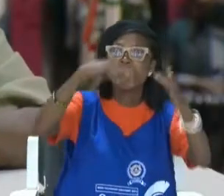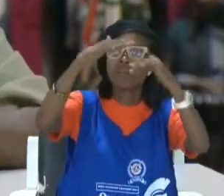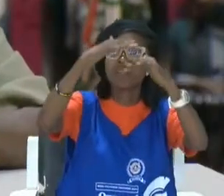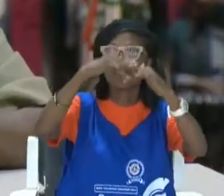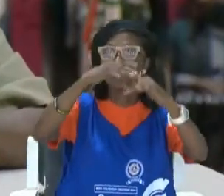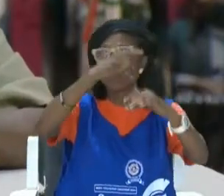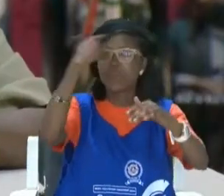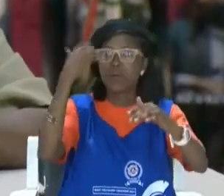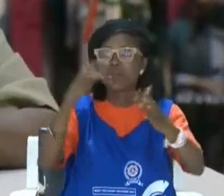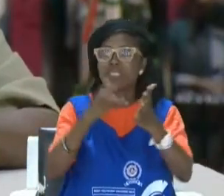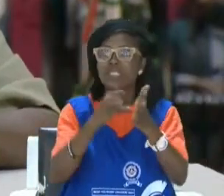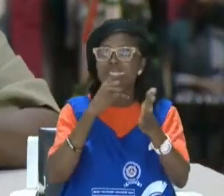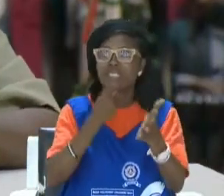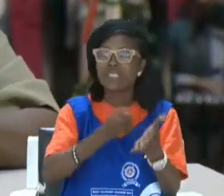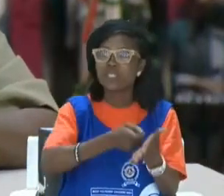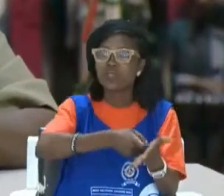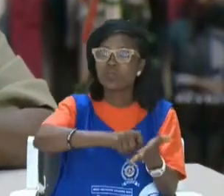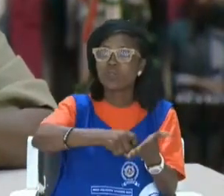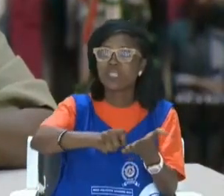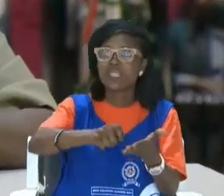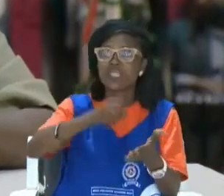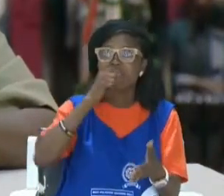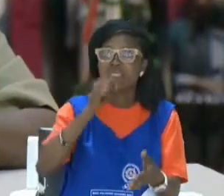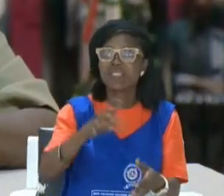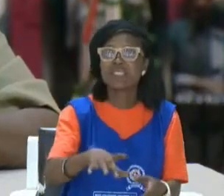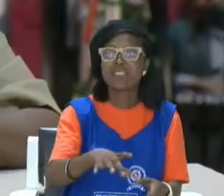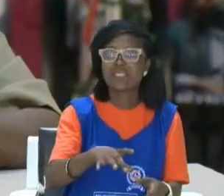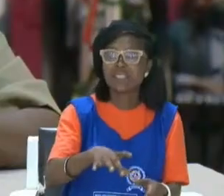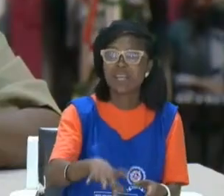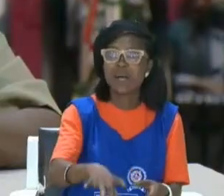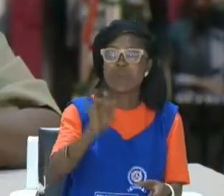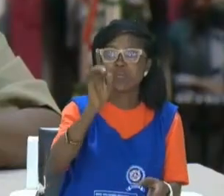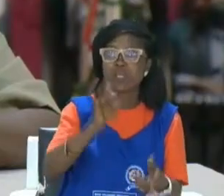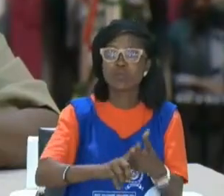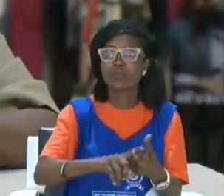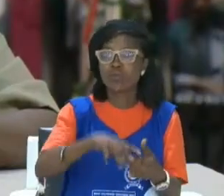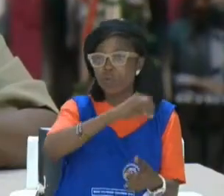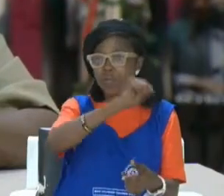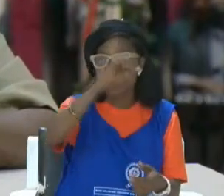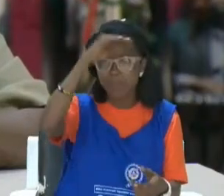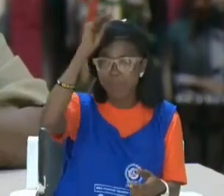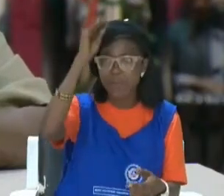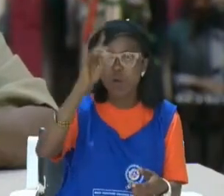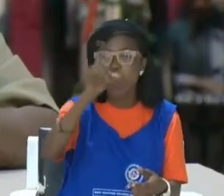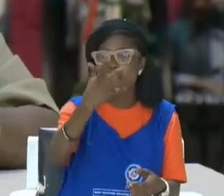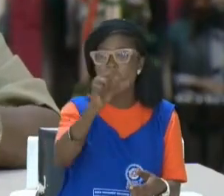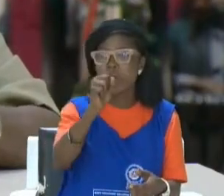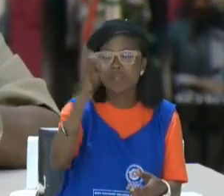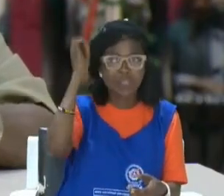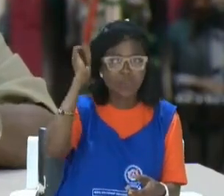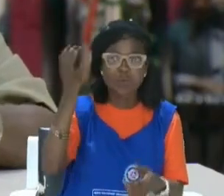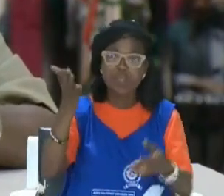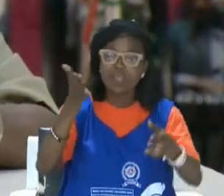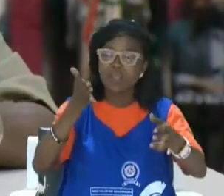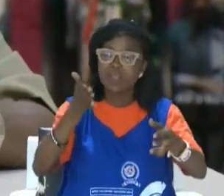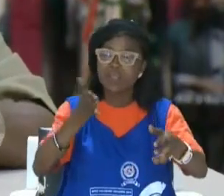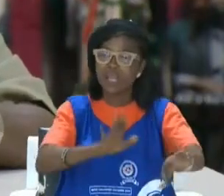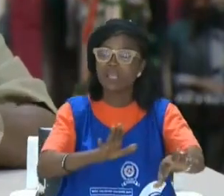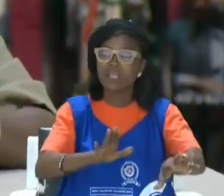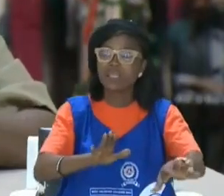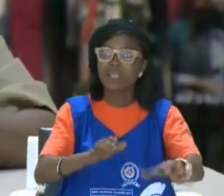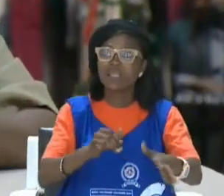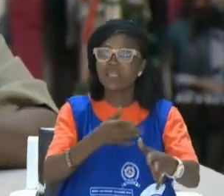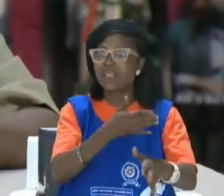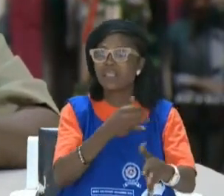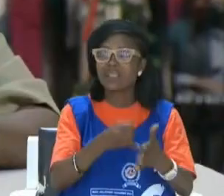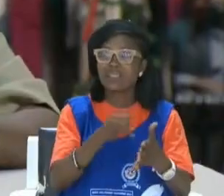Because it is written, it is appointed unto man who wants to die. There's an appointment